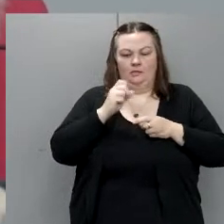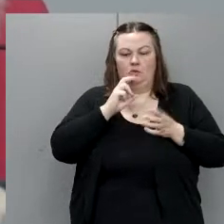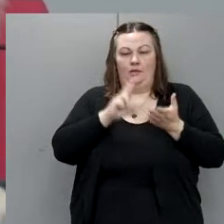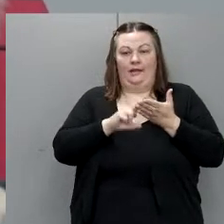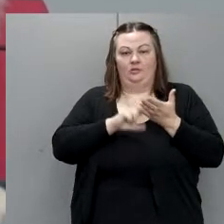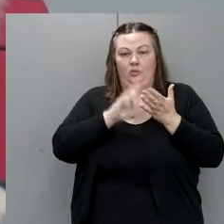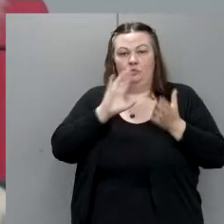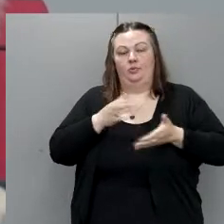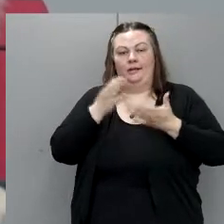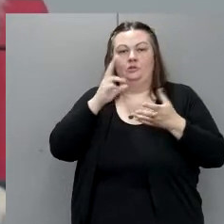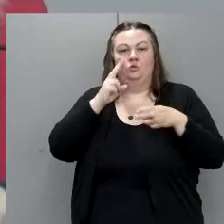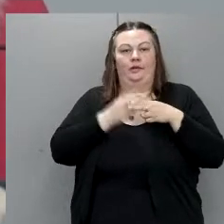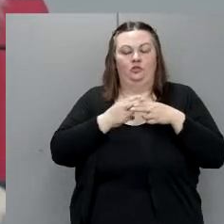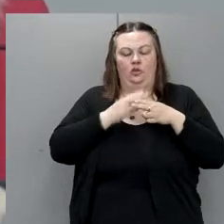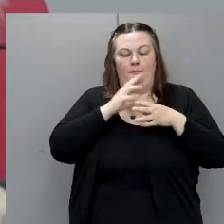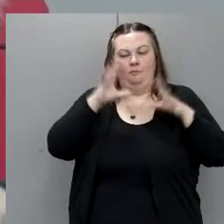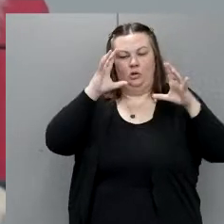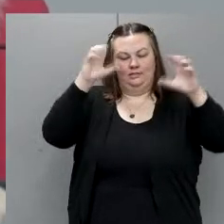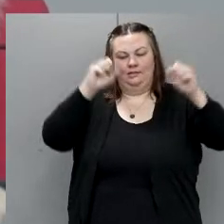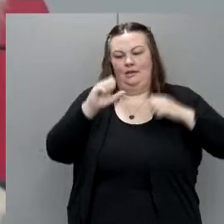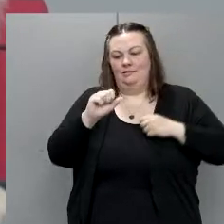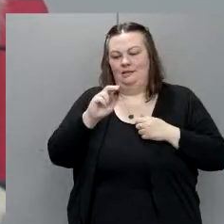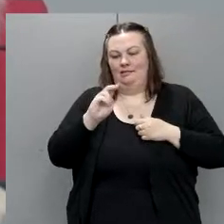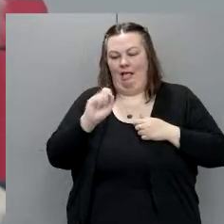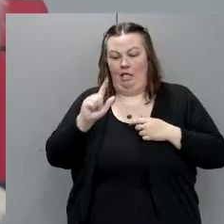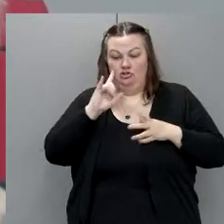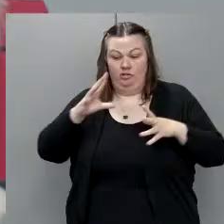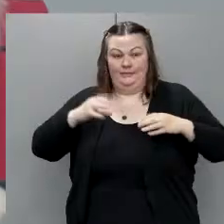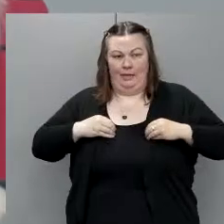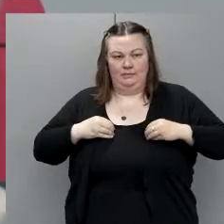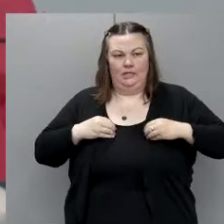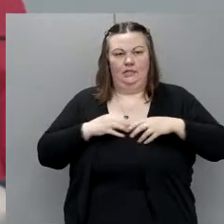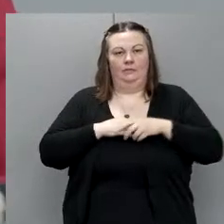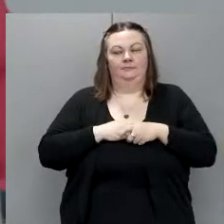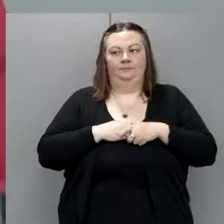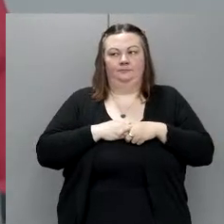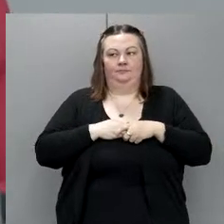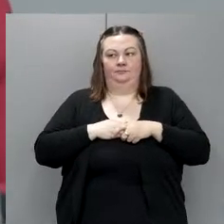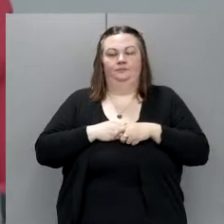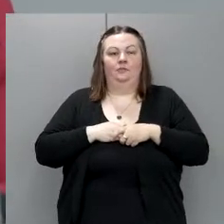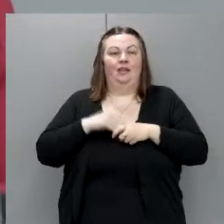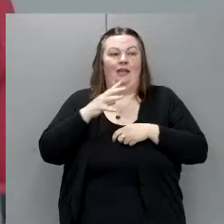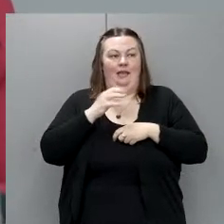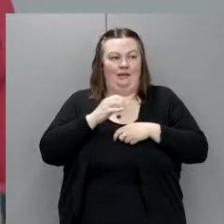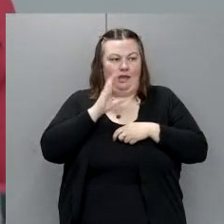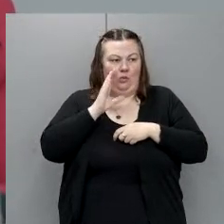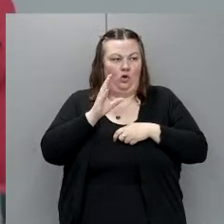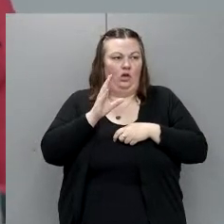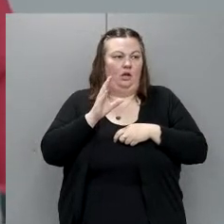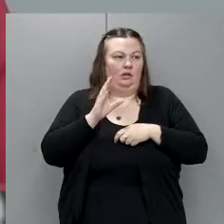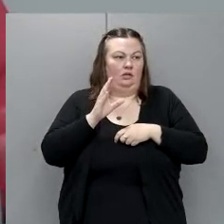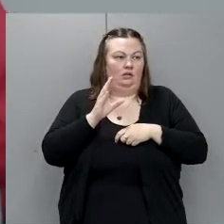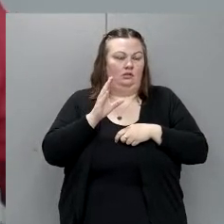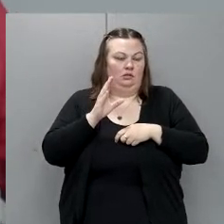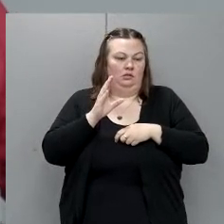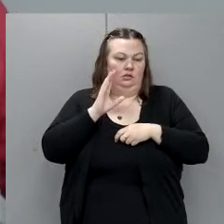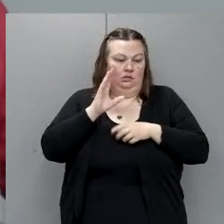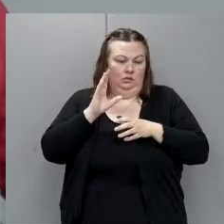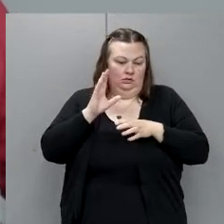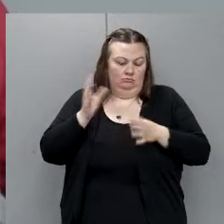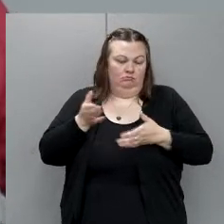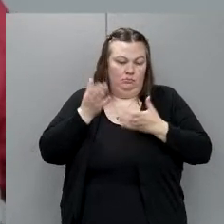interim president, Snell. She accepted, and I would entertain a